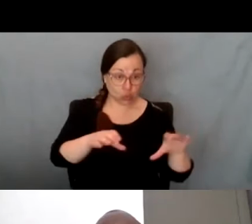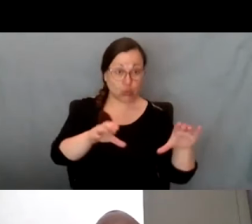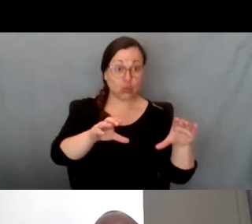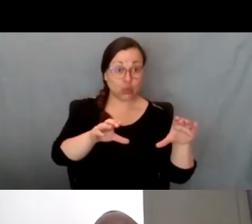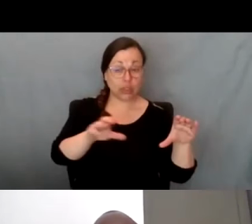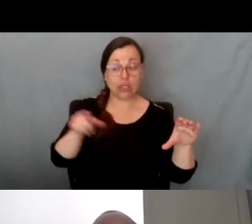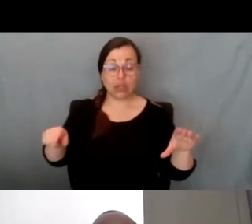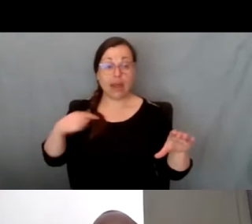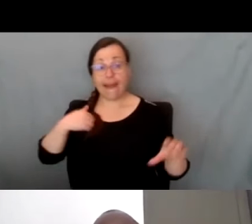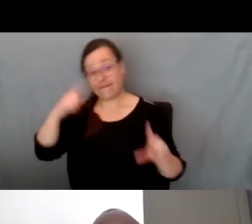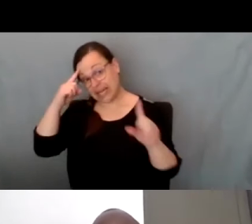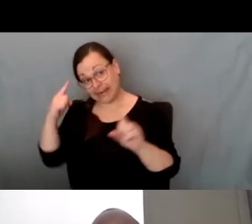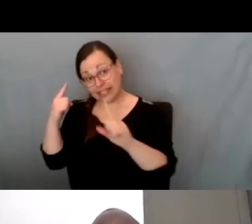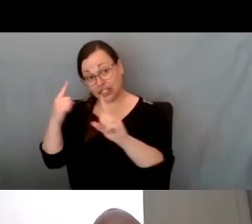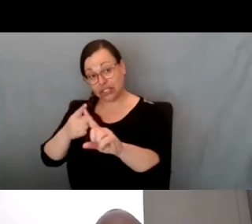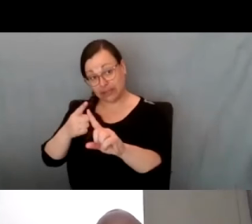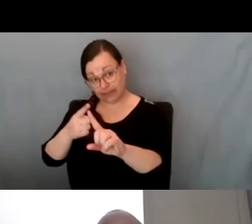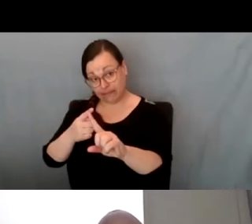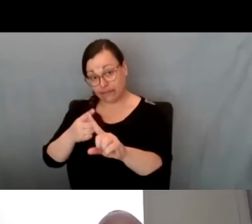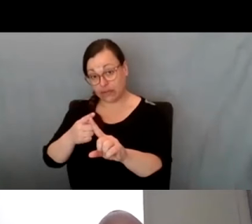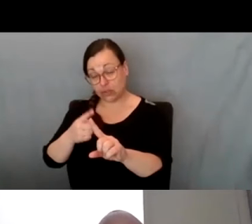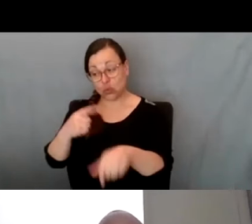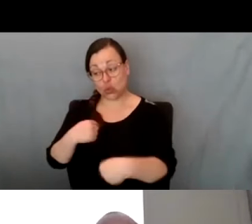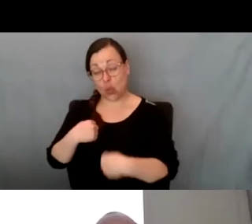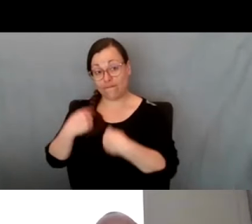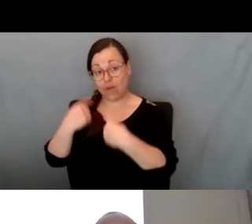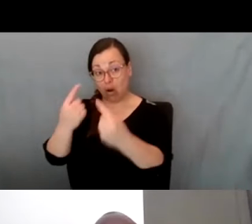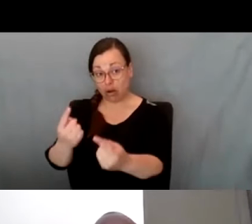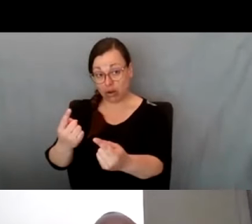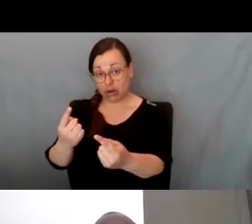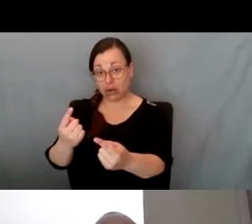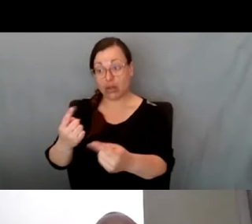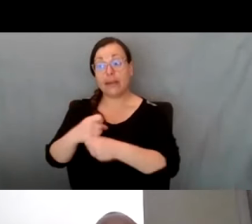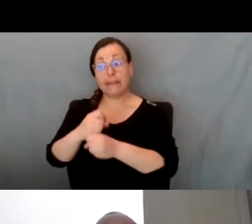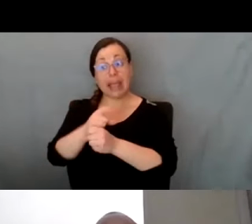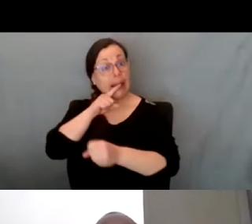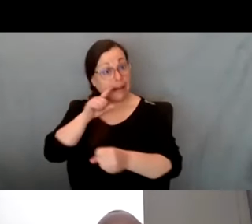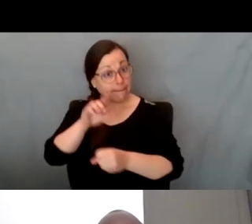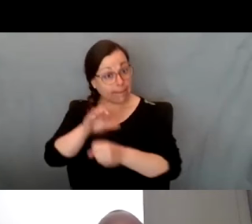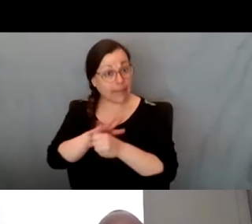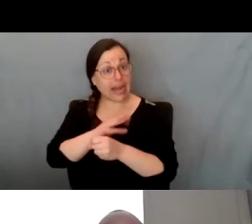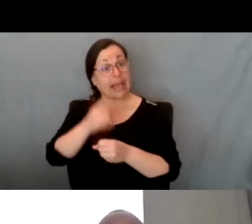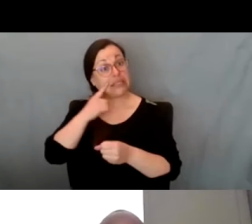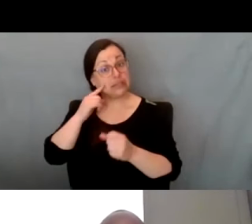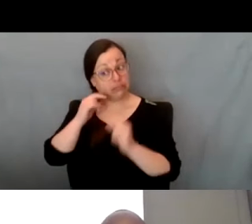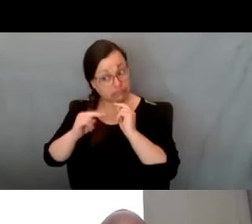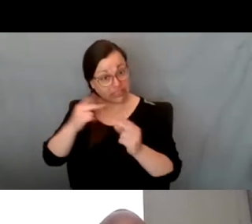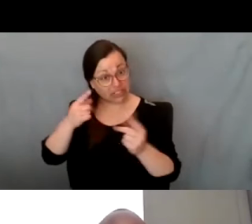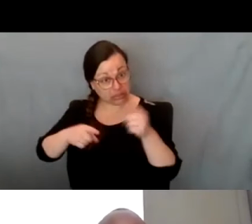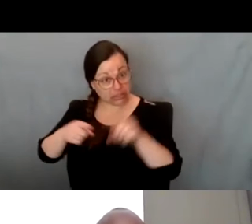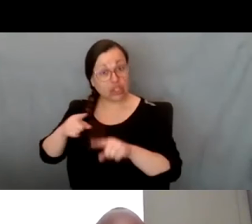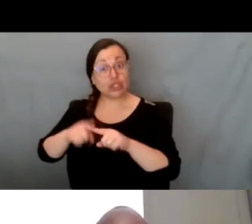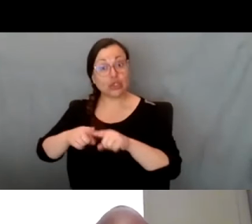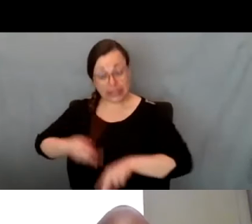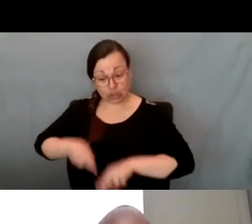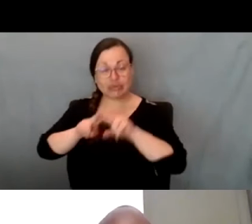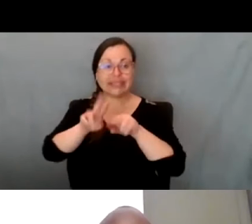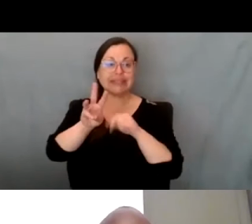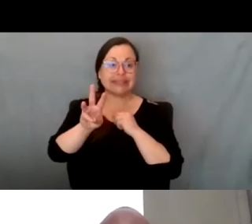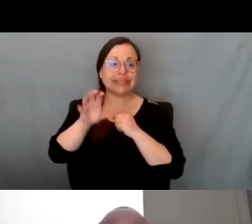initiative has so far made a commitment and deals to raise up to